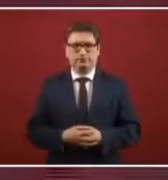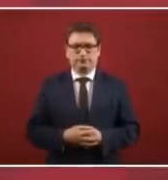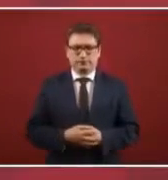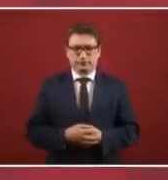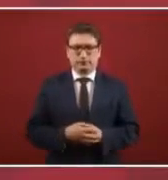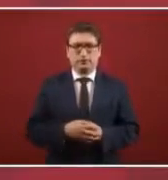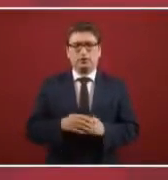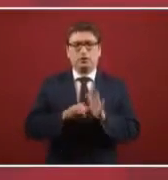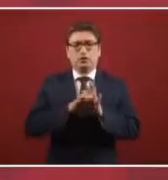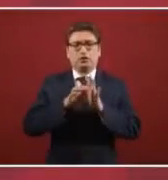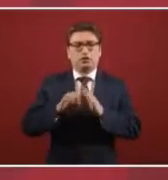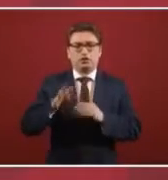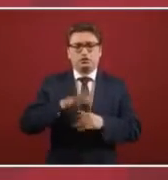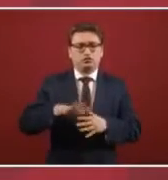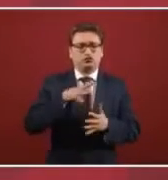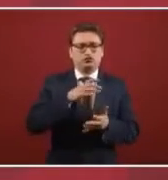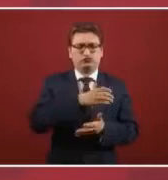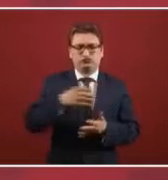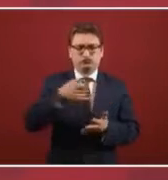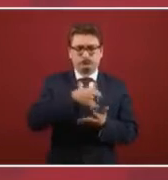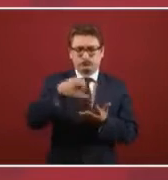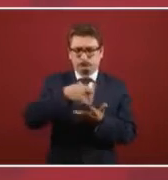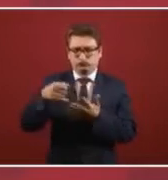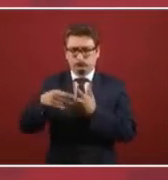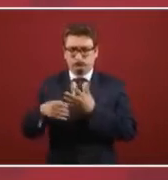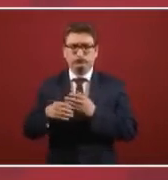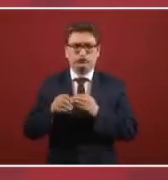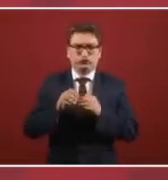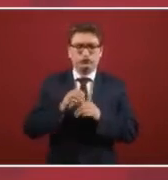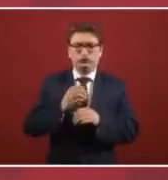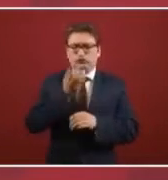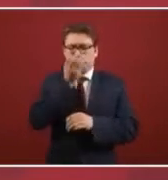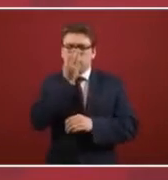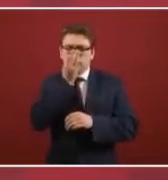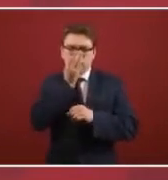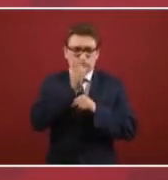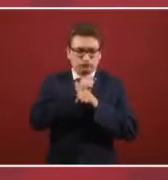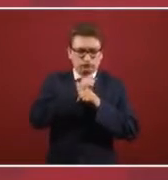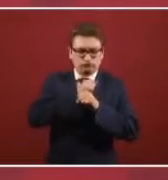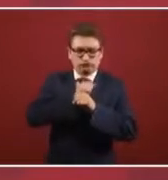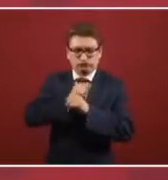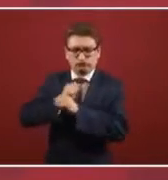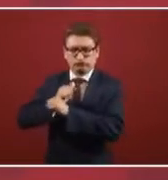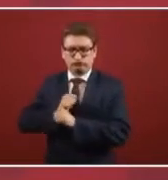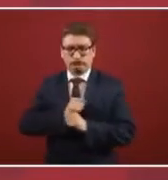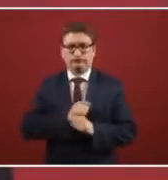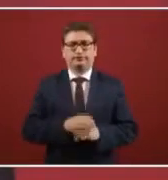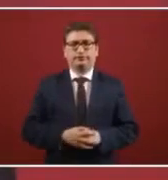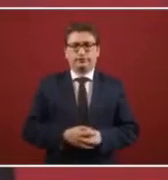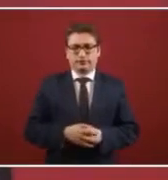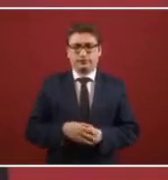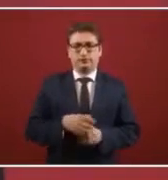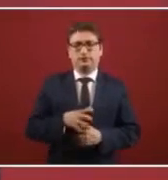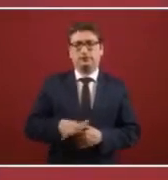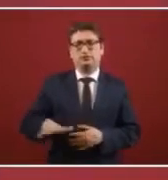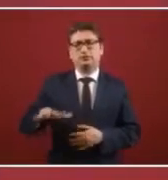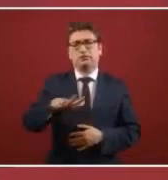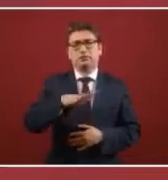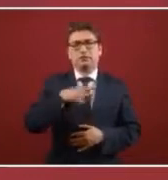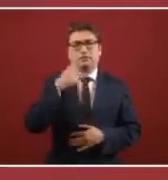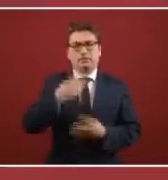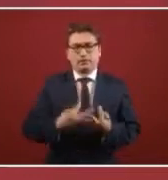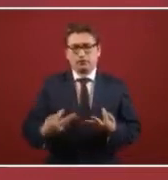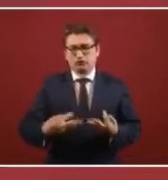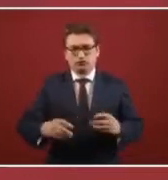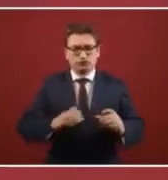los fertilizantes, or to give them fertilizers sean so that they fertilizantes que no afecten su that